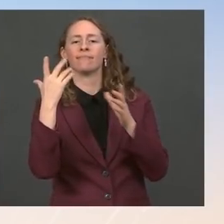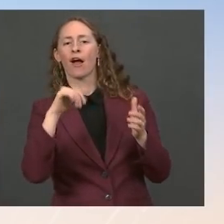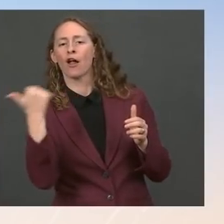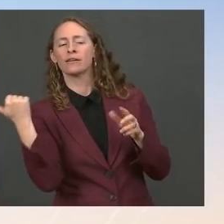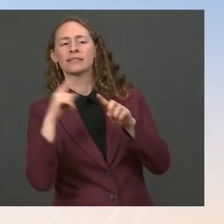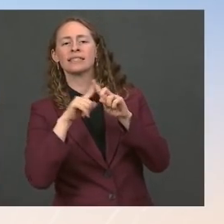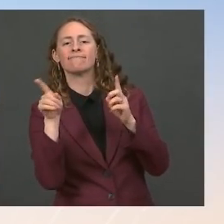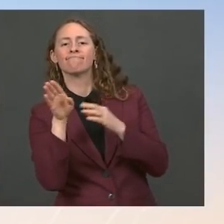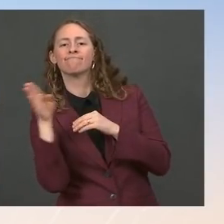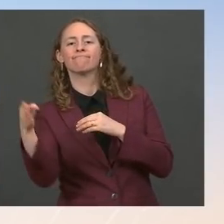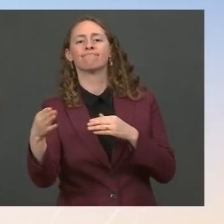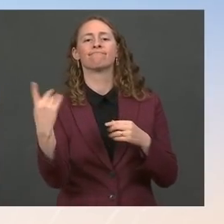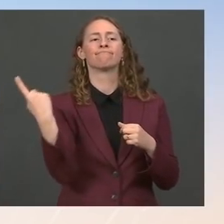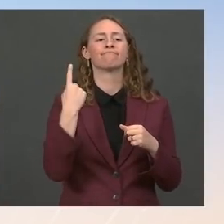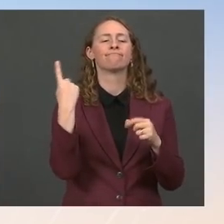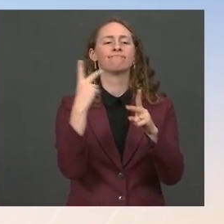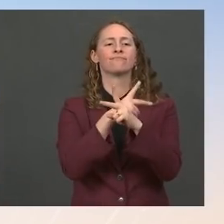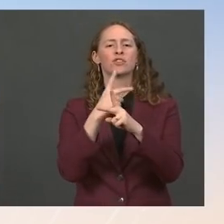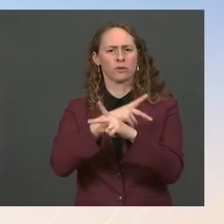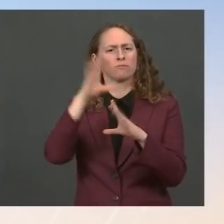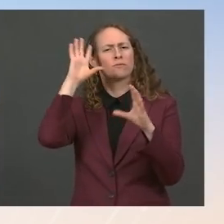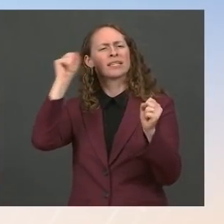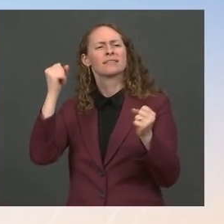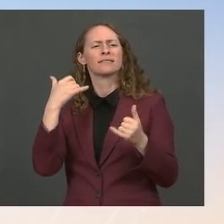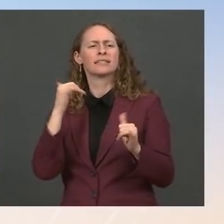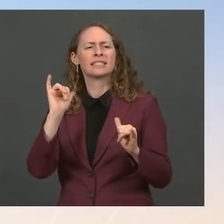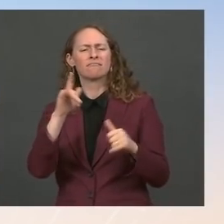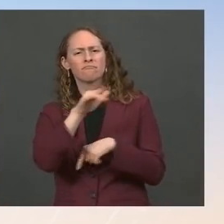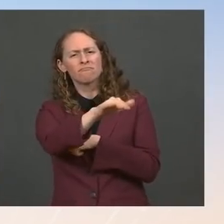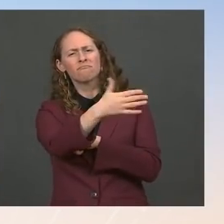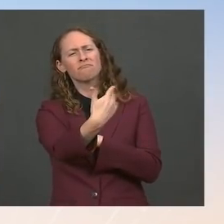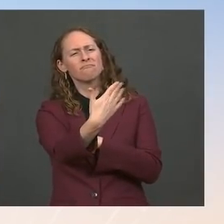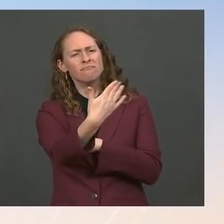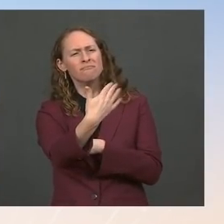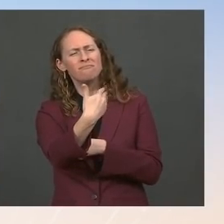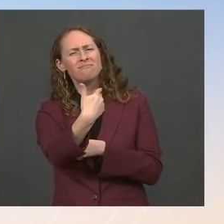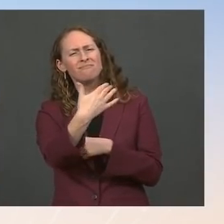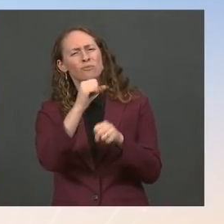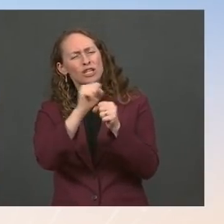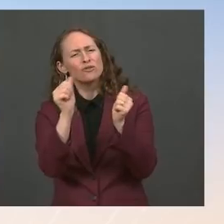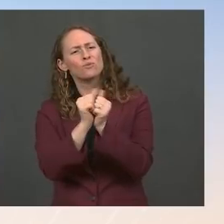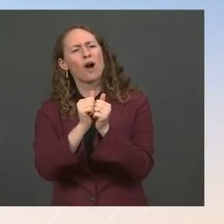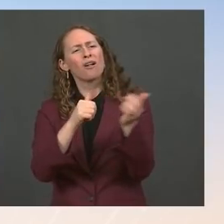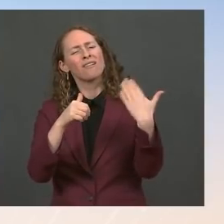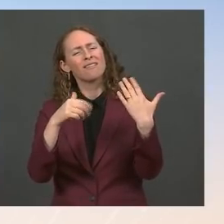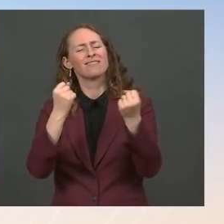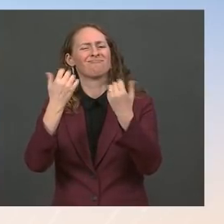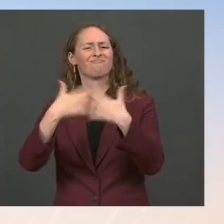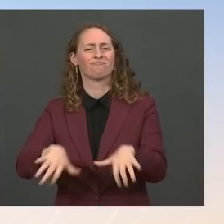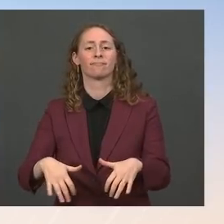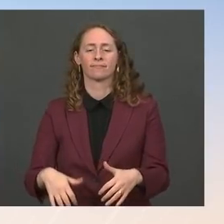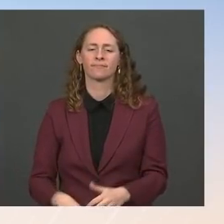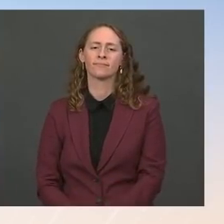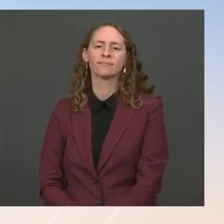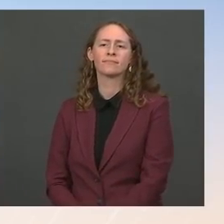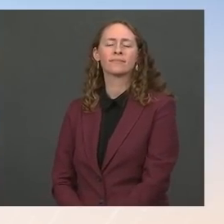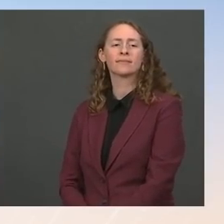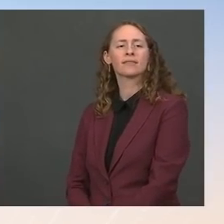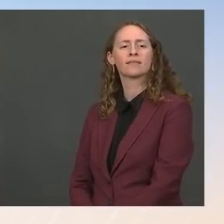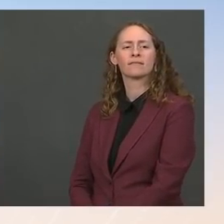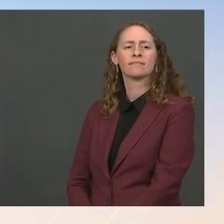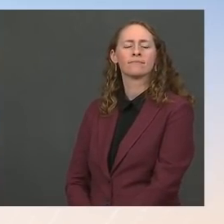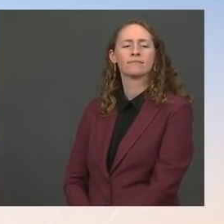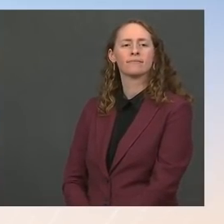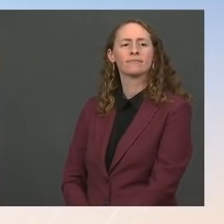call, the vice president wanted to call to express support and express interest in working together to get this done. And you said, you talked about Republicans coming forward to support